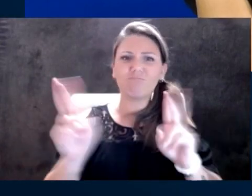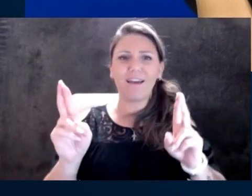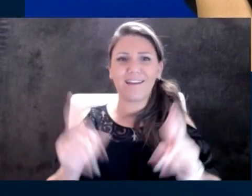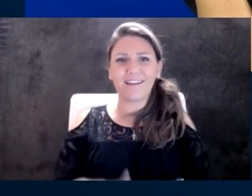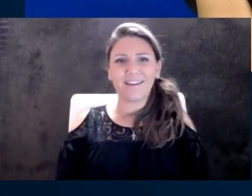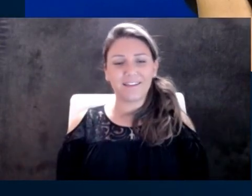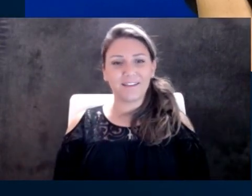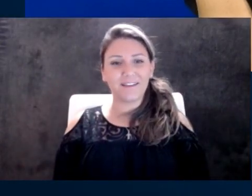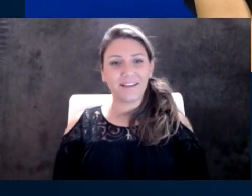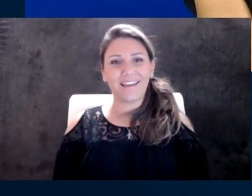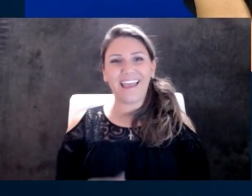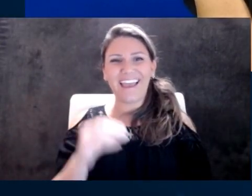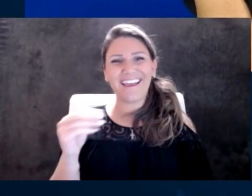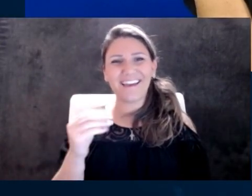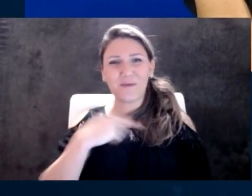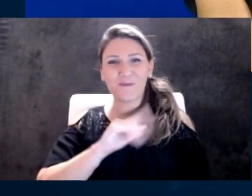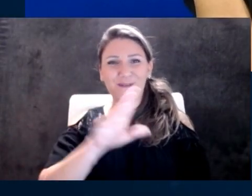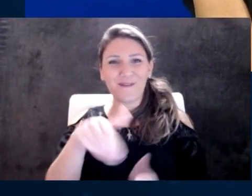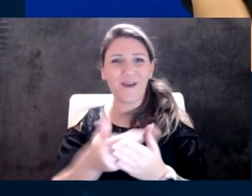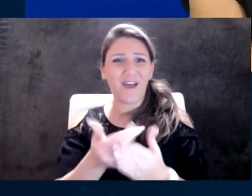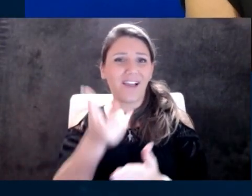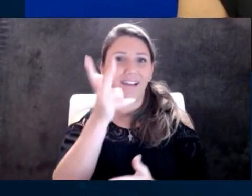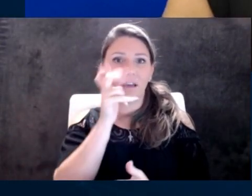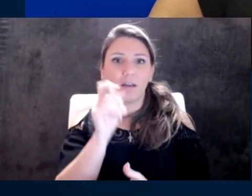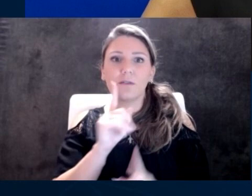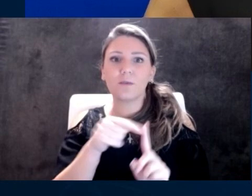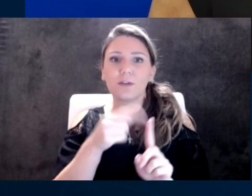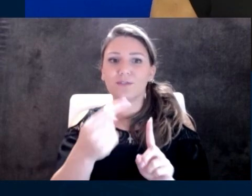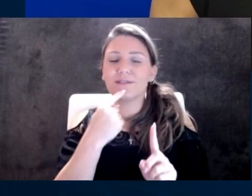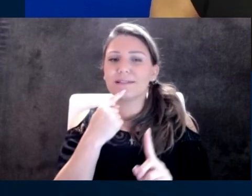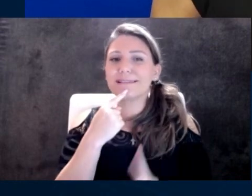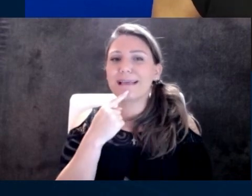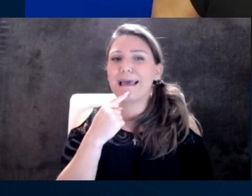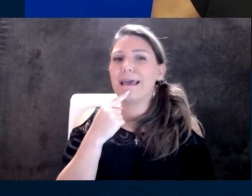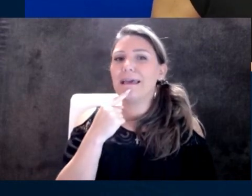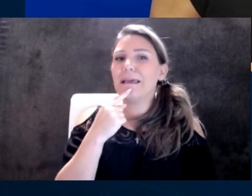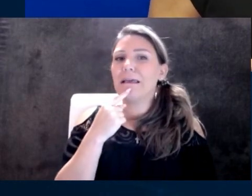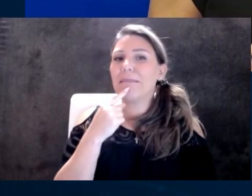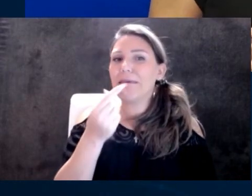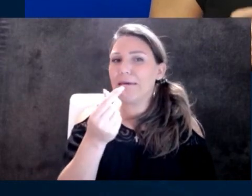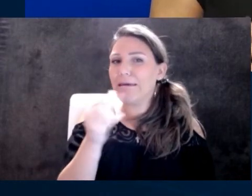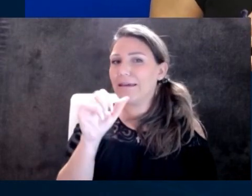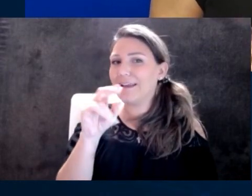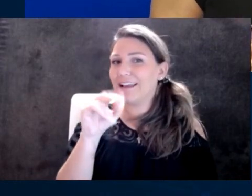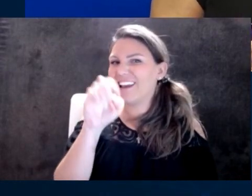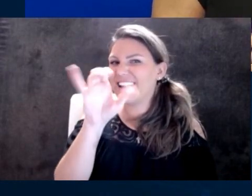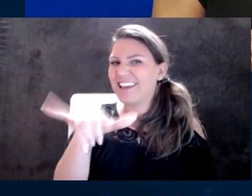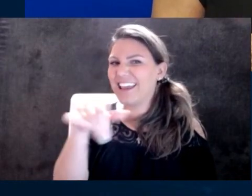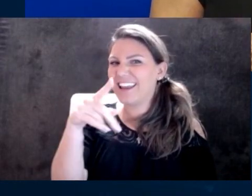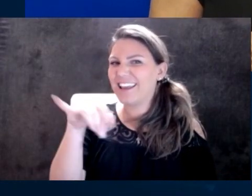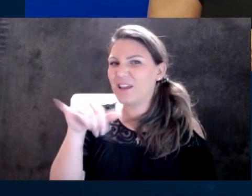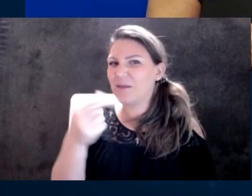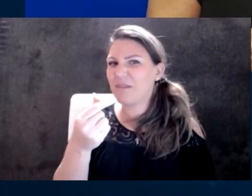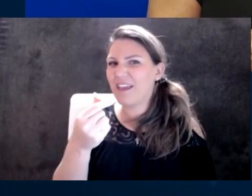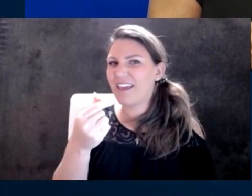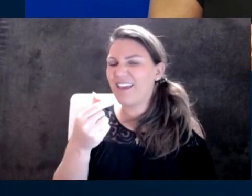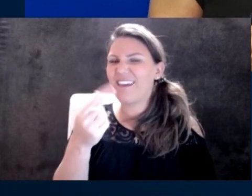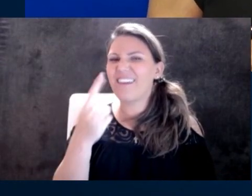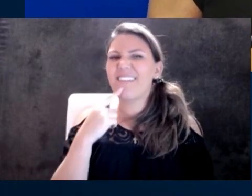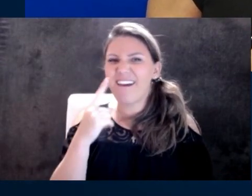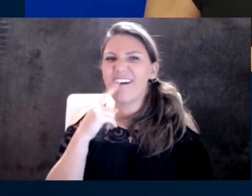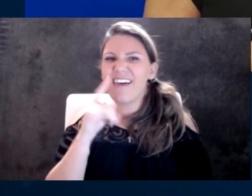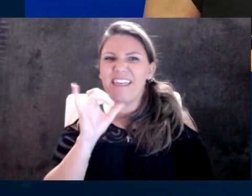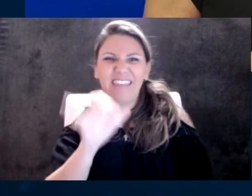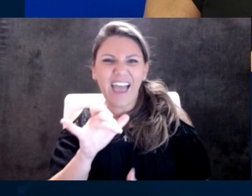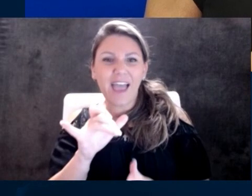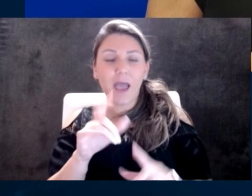think we all hear you and feel you when you mentioned the guinea pig reference. I get that, but then you mentioned the idea that, wow, I get to